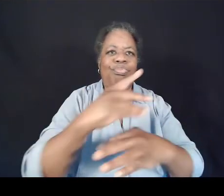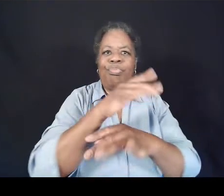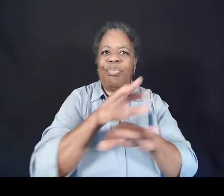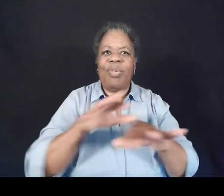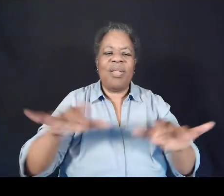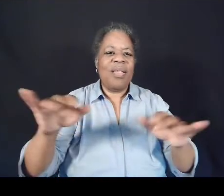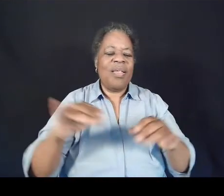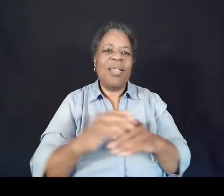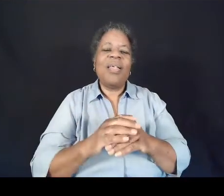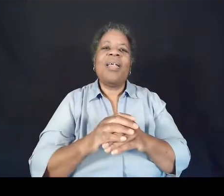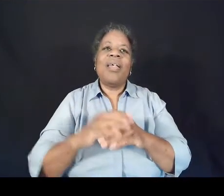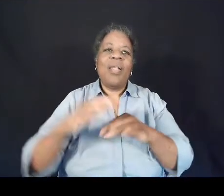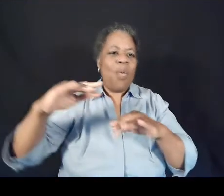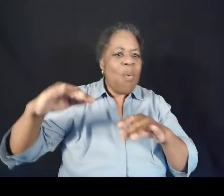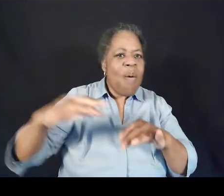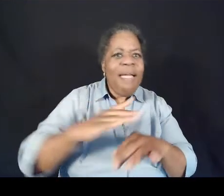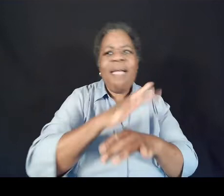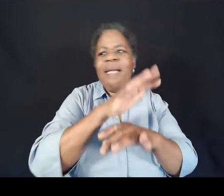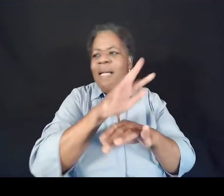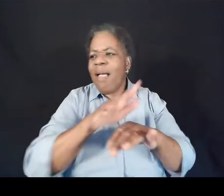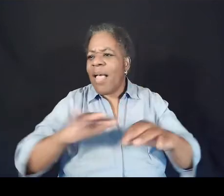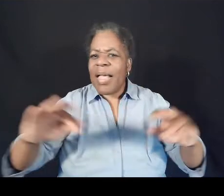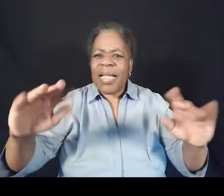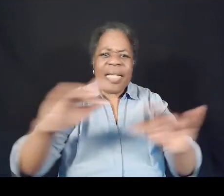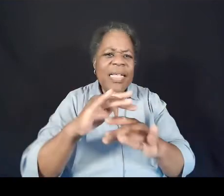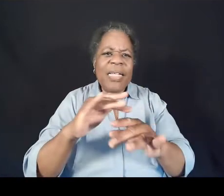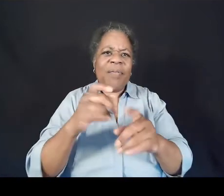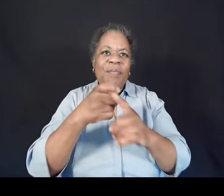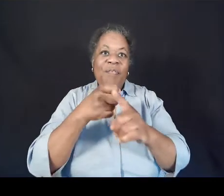sea blown and tossed by the wind.